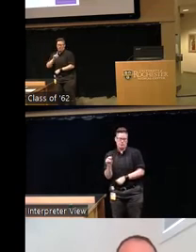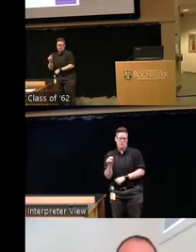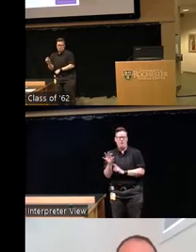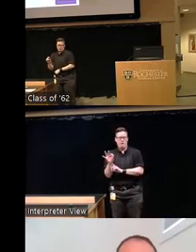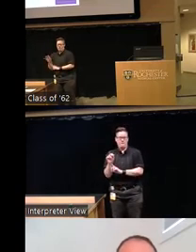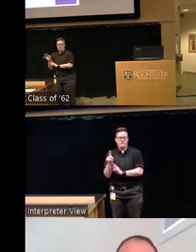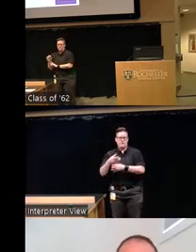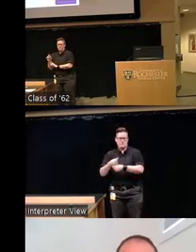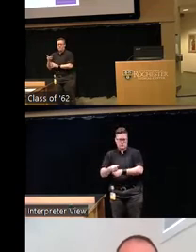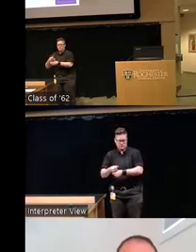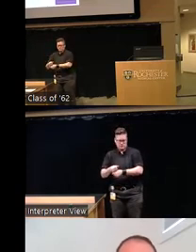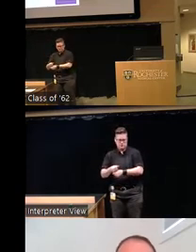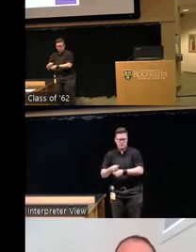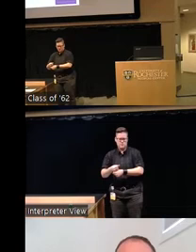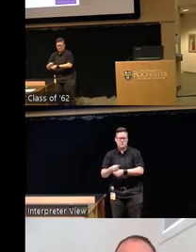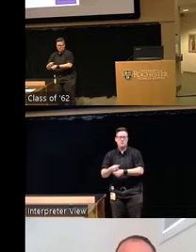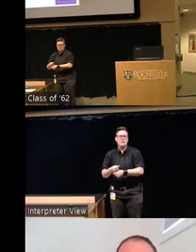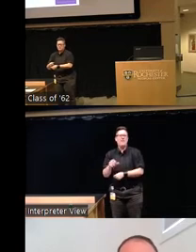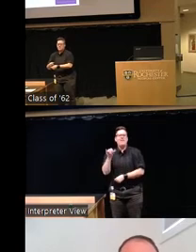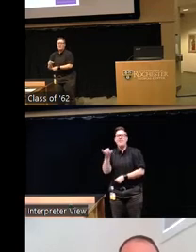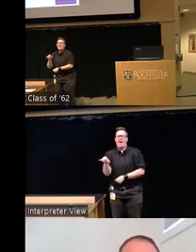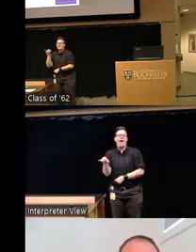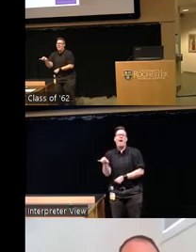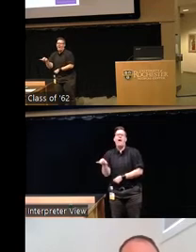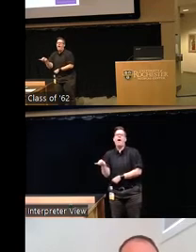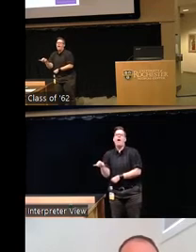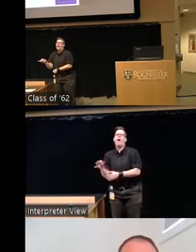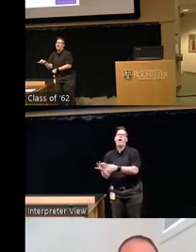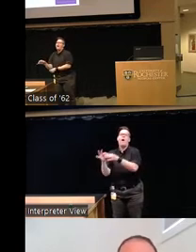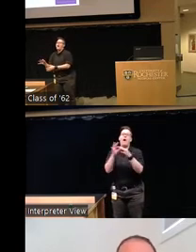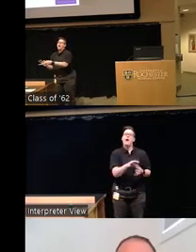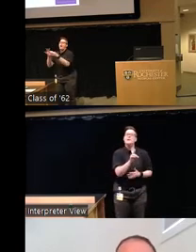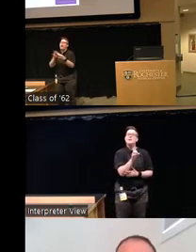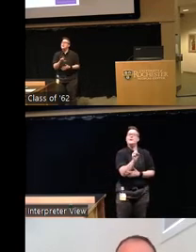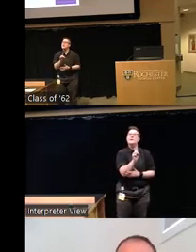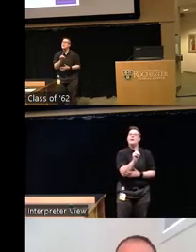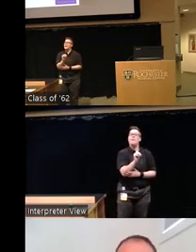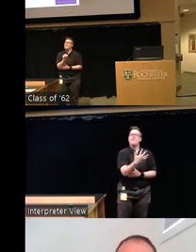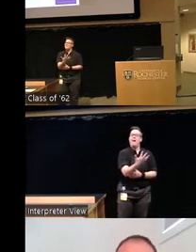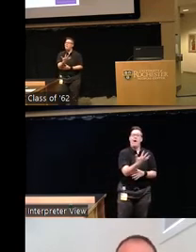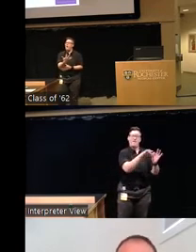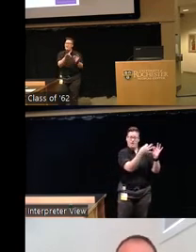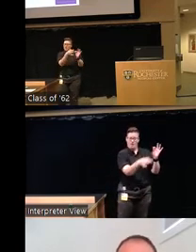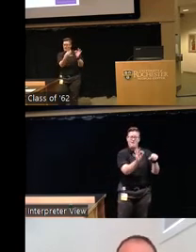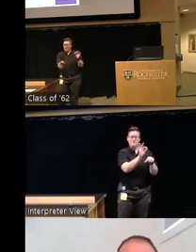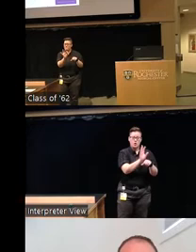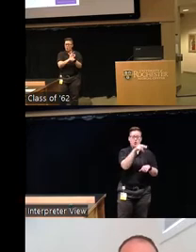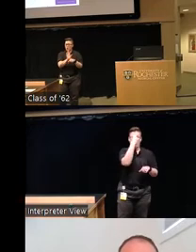is synonymous with the longer term in the DSM-5, functional neurologic symptom